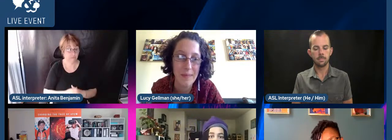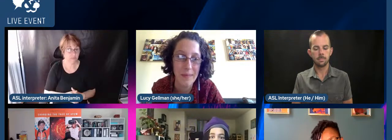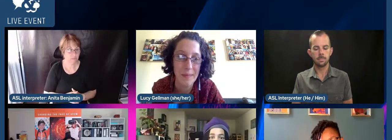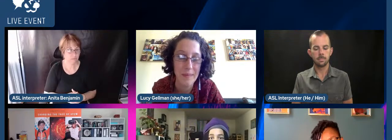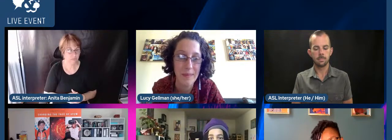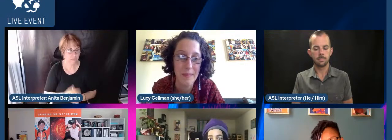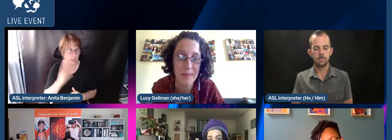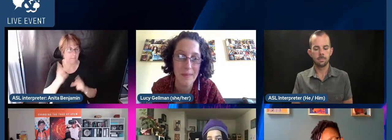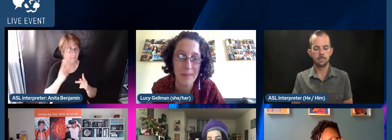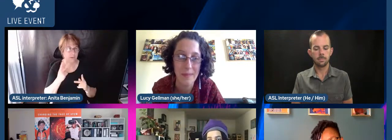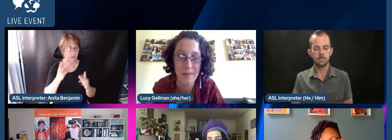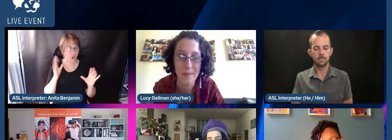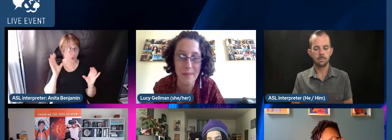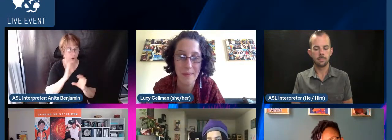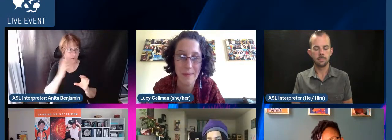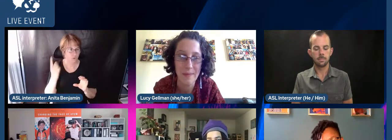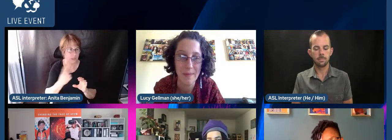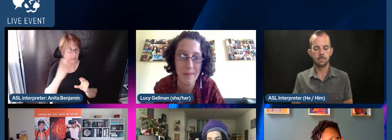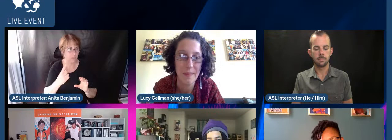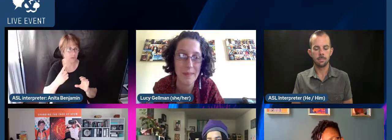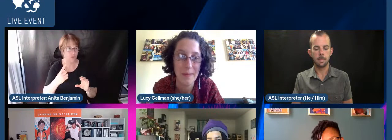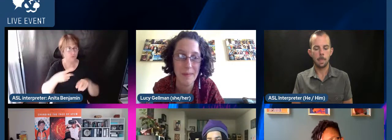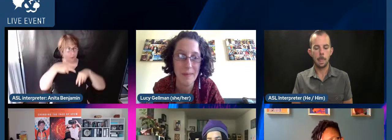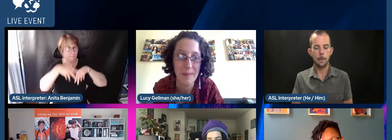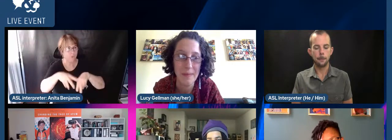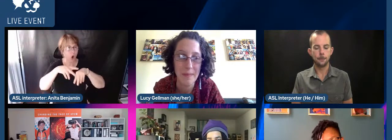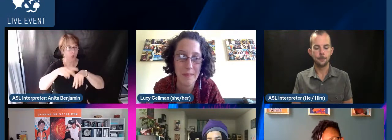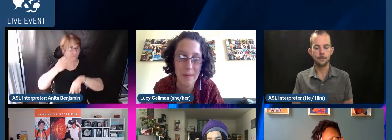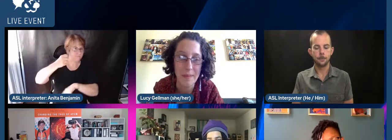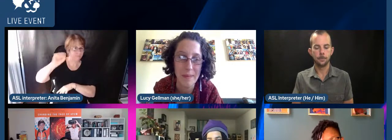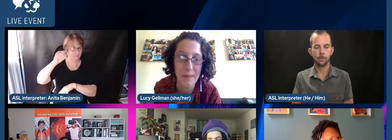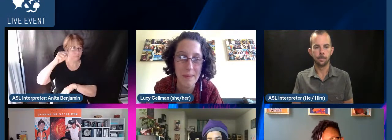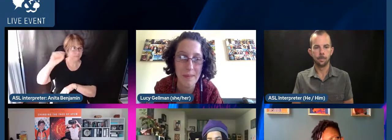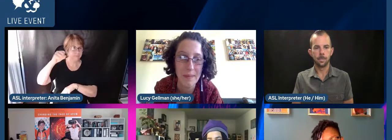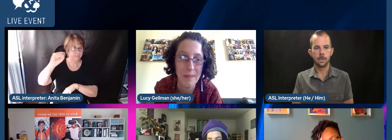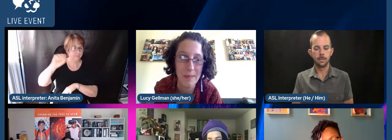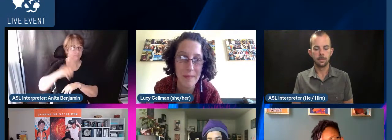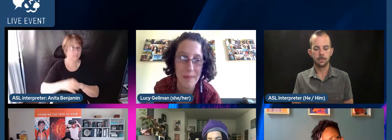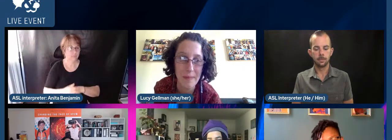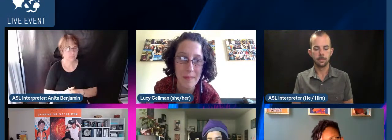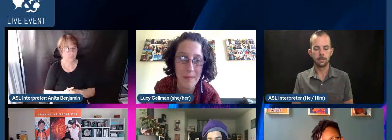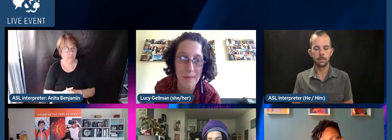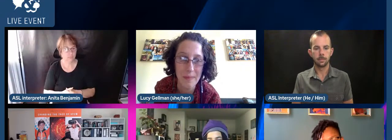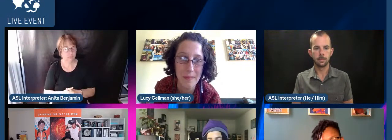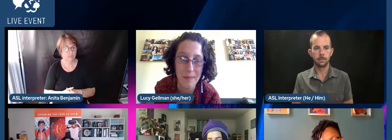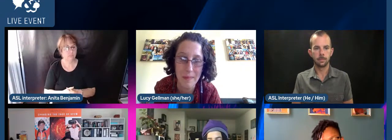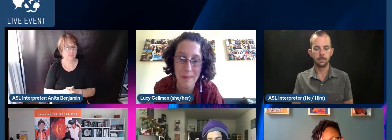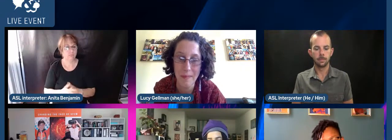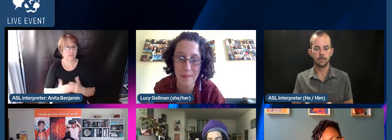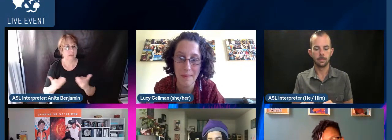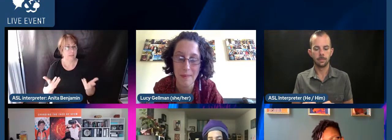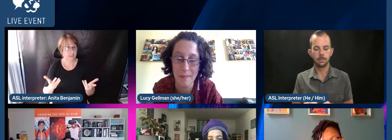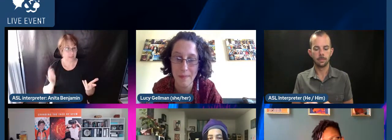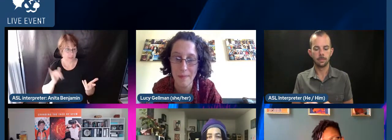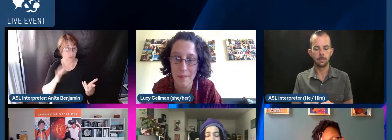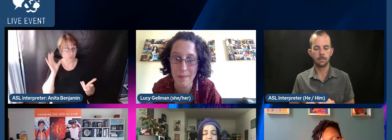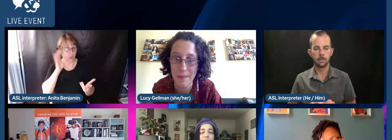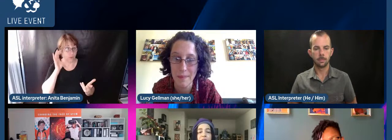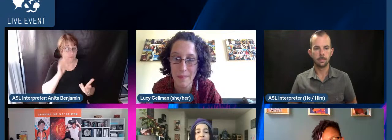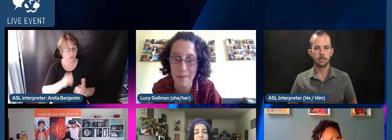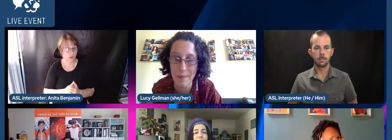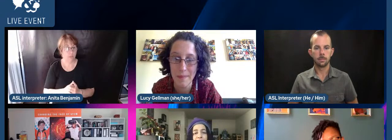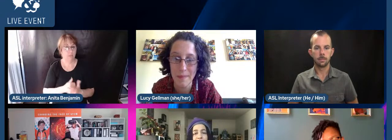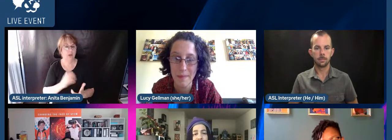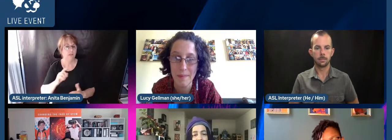to march to, the, you know, there's professional marchers and students. But go